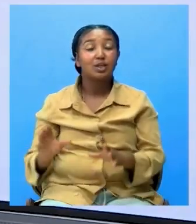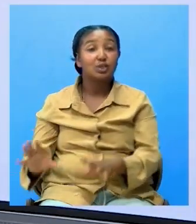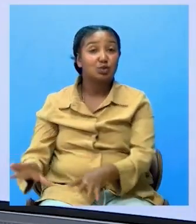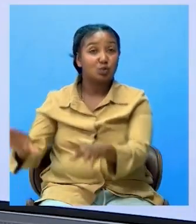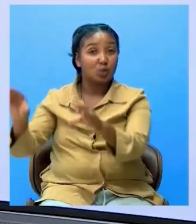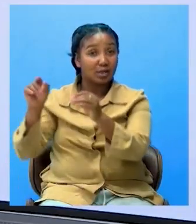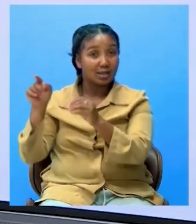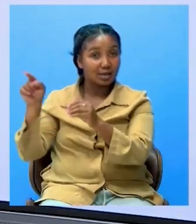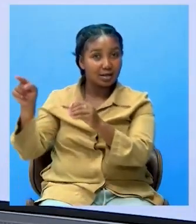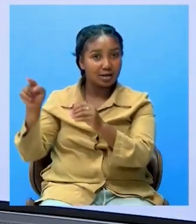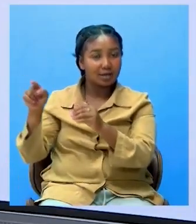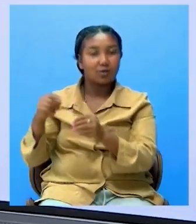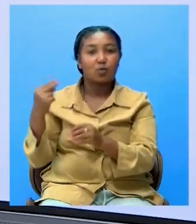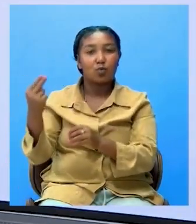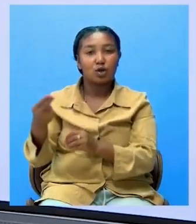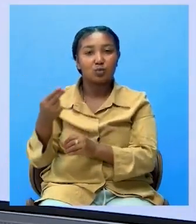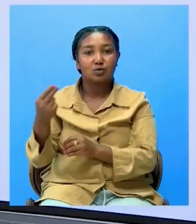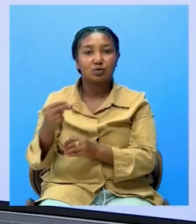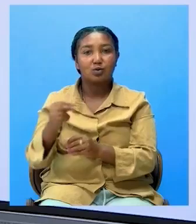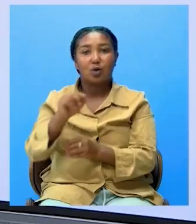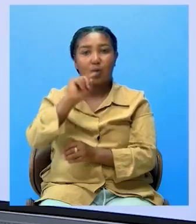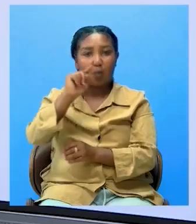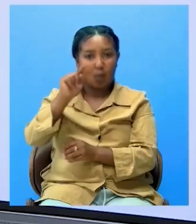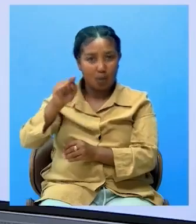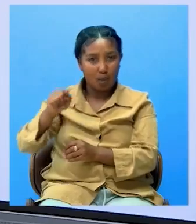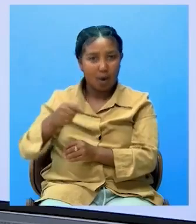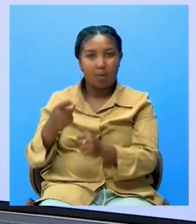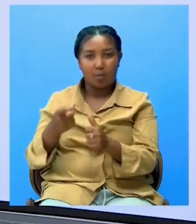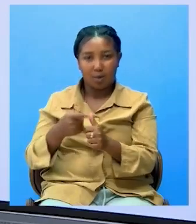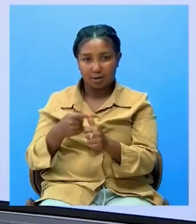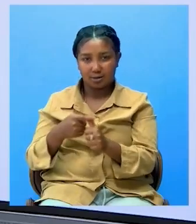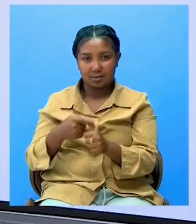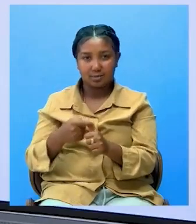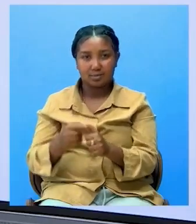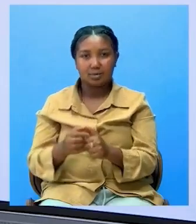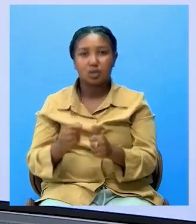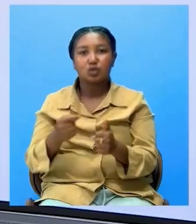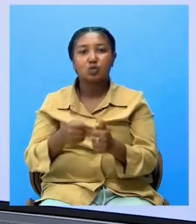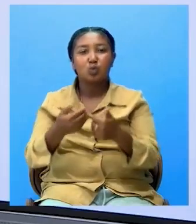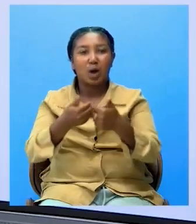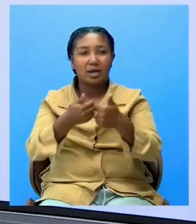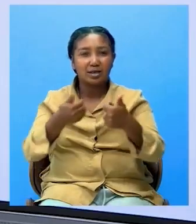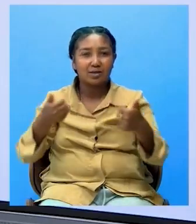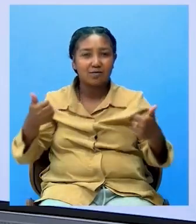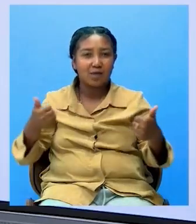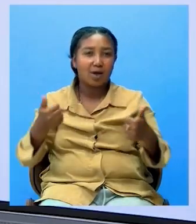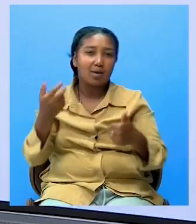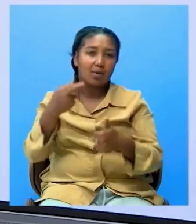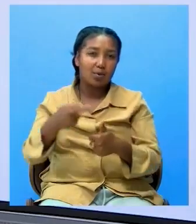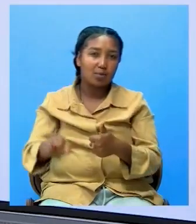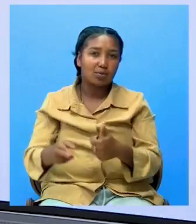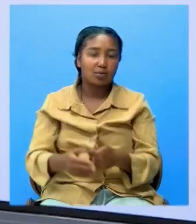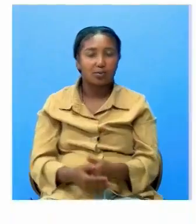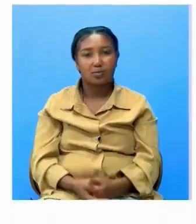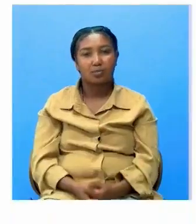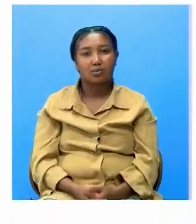Students, here we use comma, one, to identify or maybe